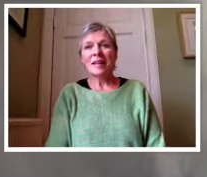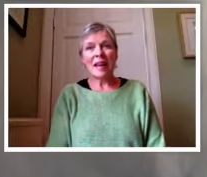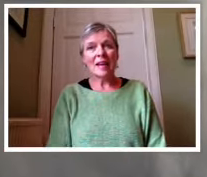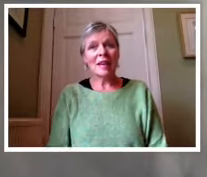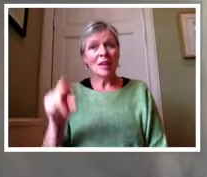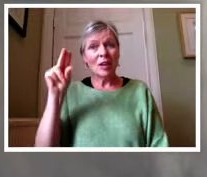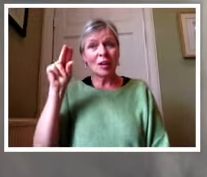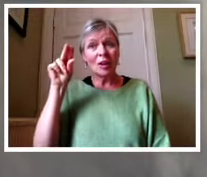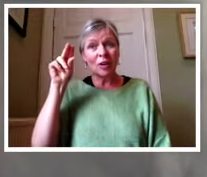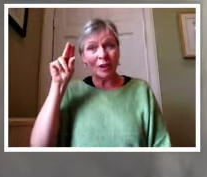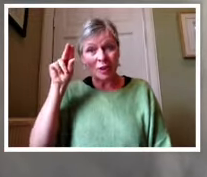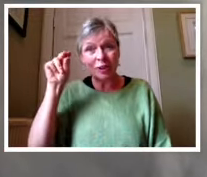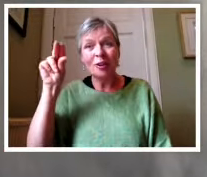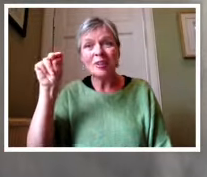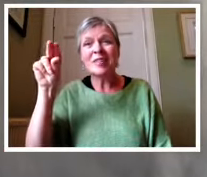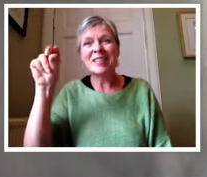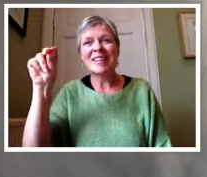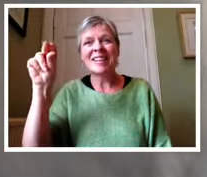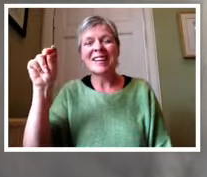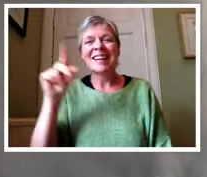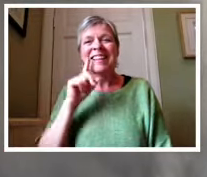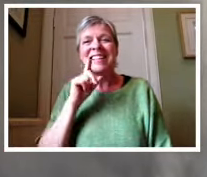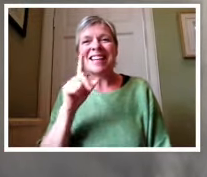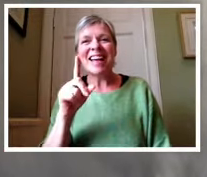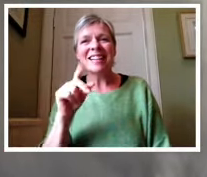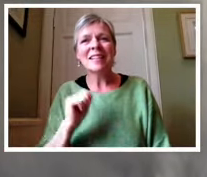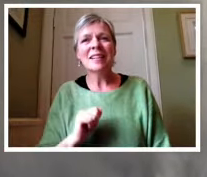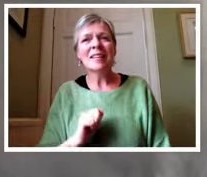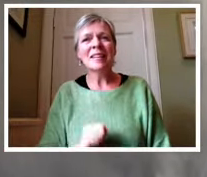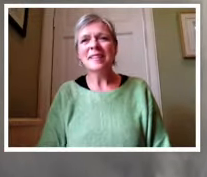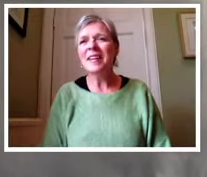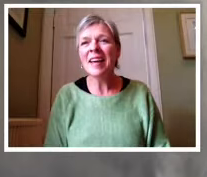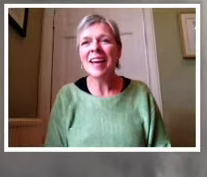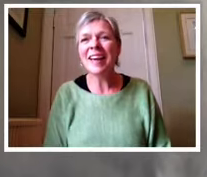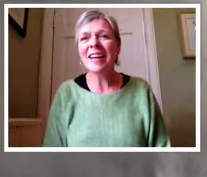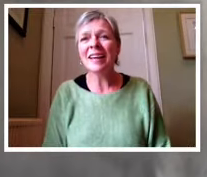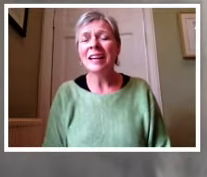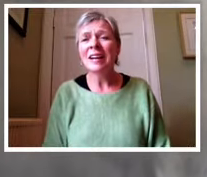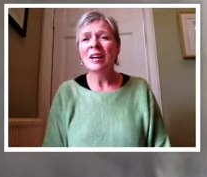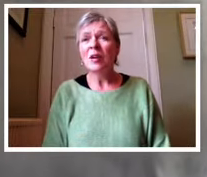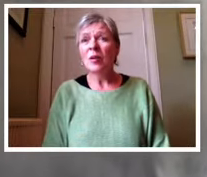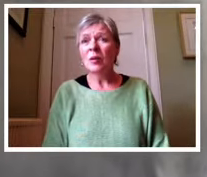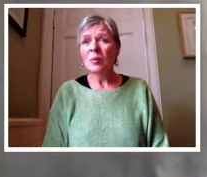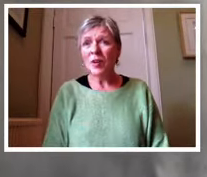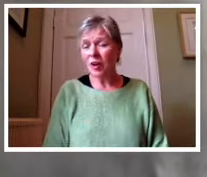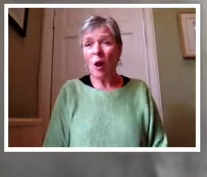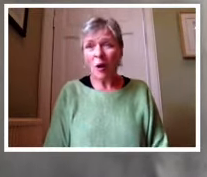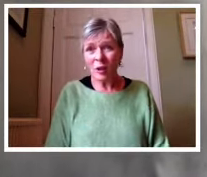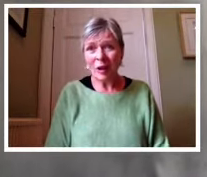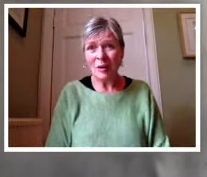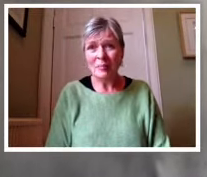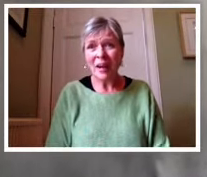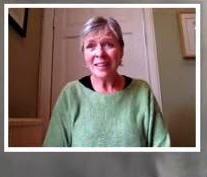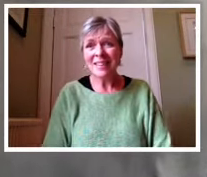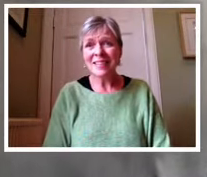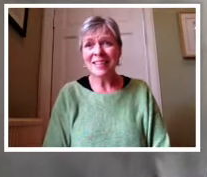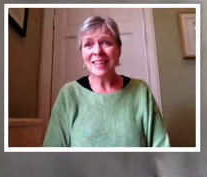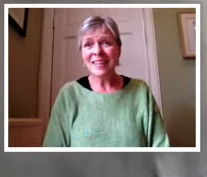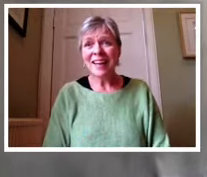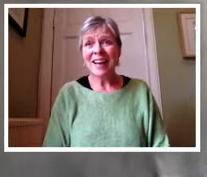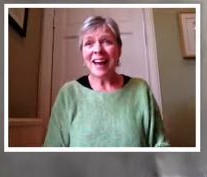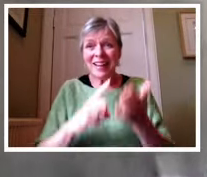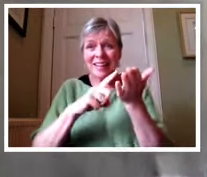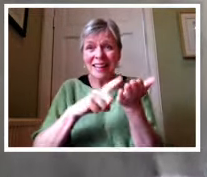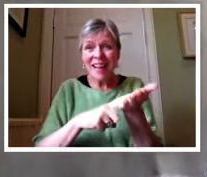Then the goose said, Neigh, with all her might.